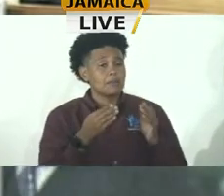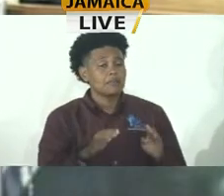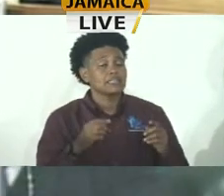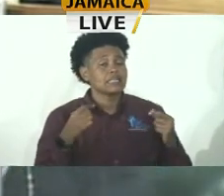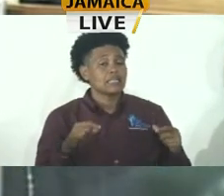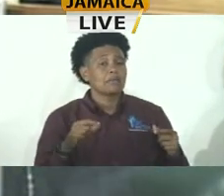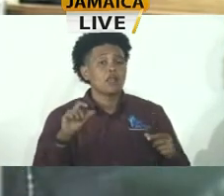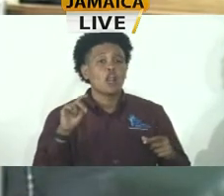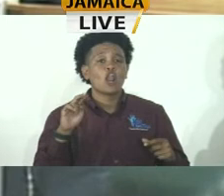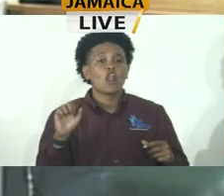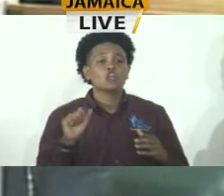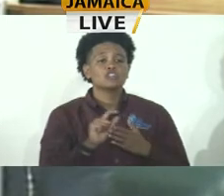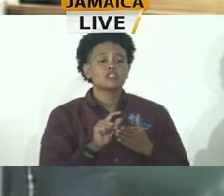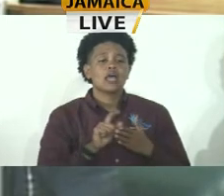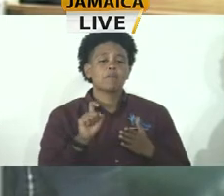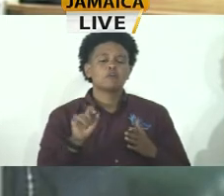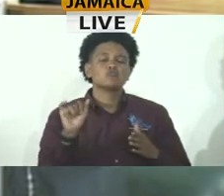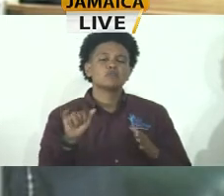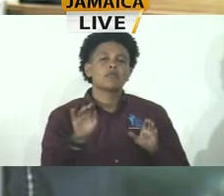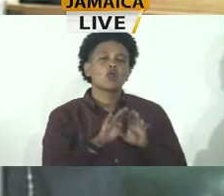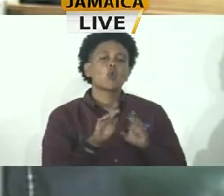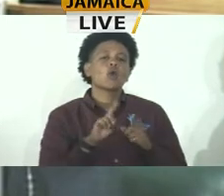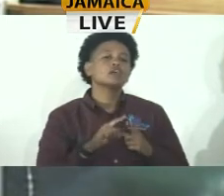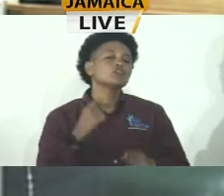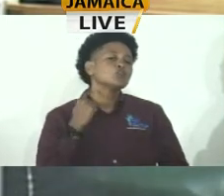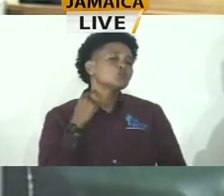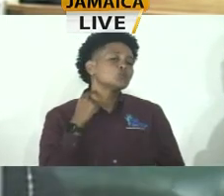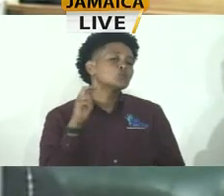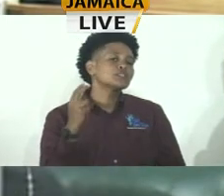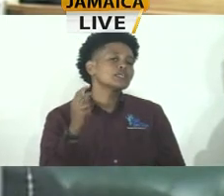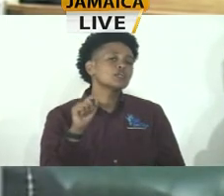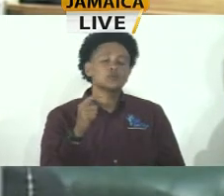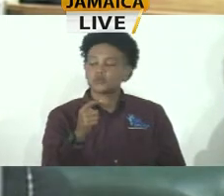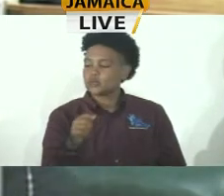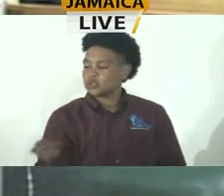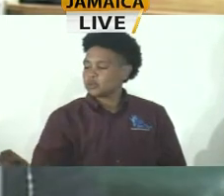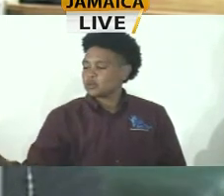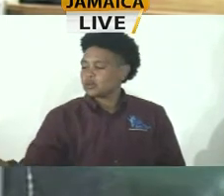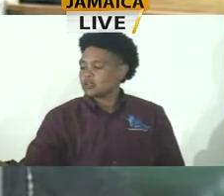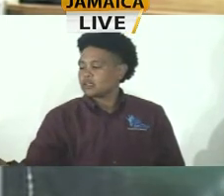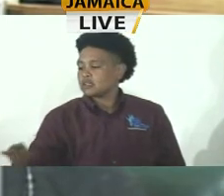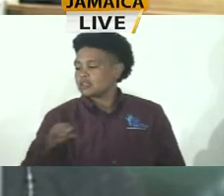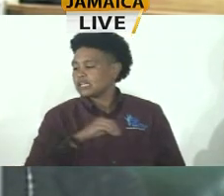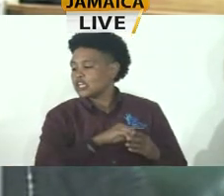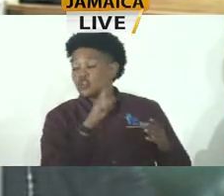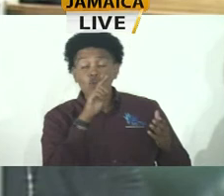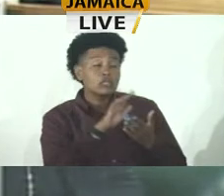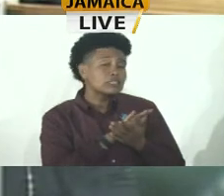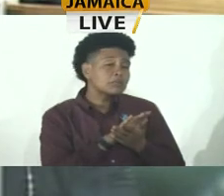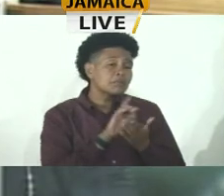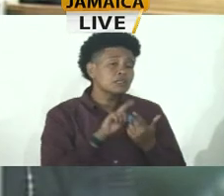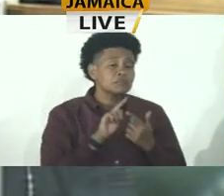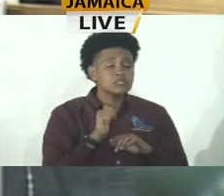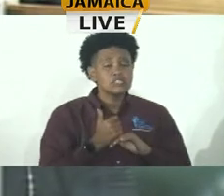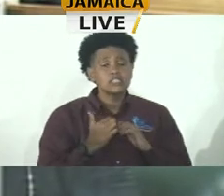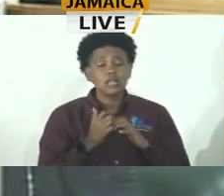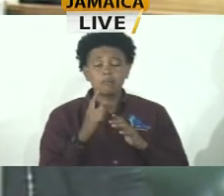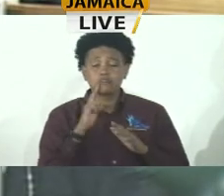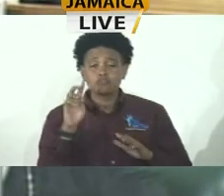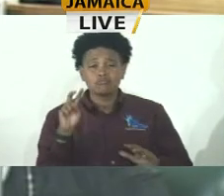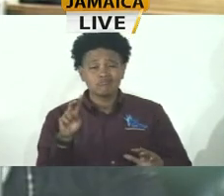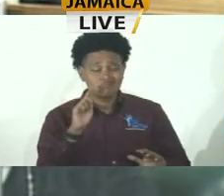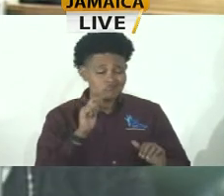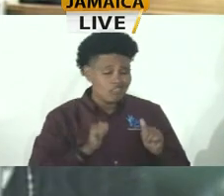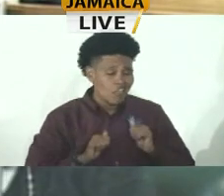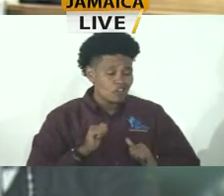lotteries act must remain closed until june 2nd 2021 indoor cinemas and establishments that steered theatrical